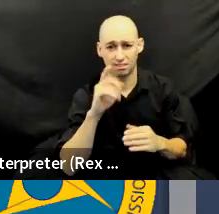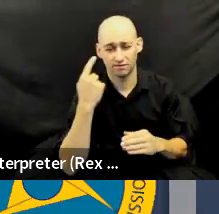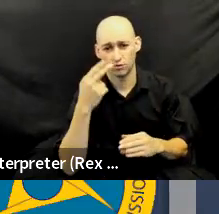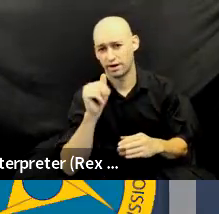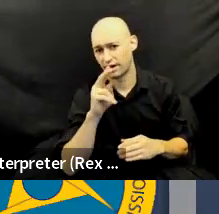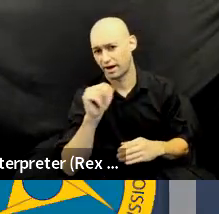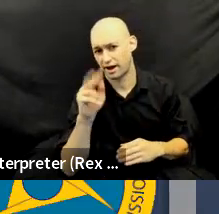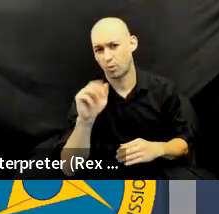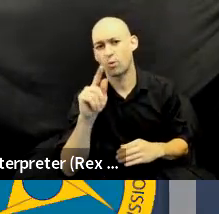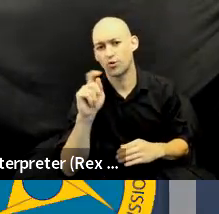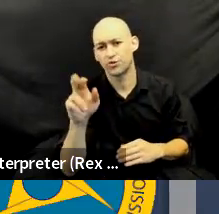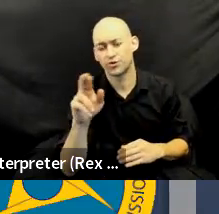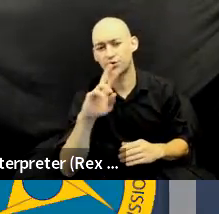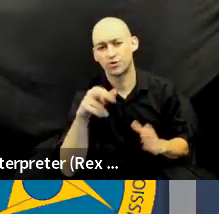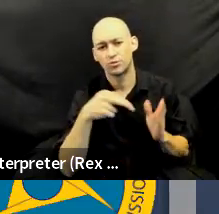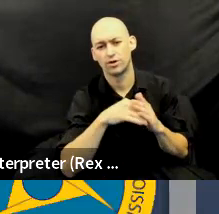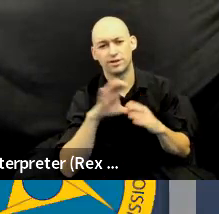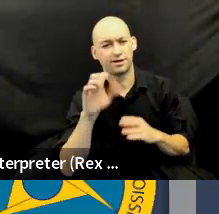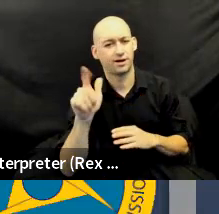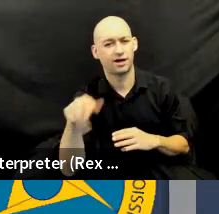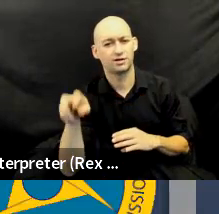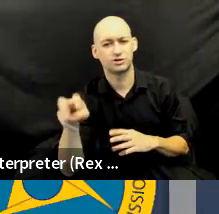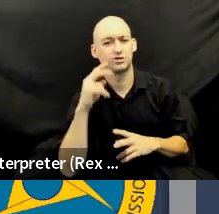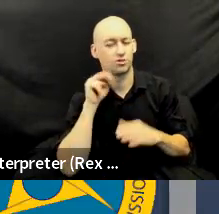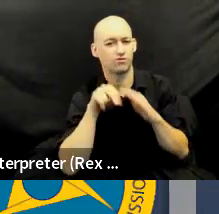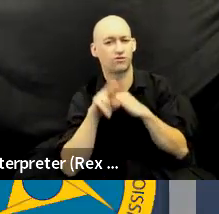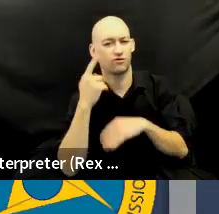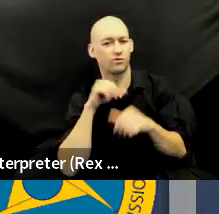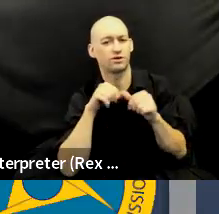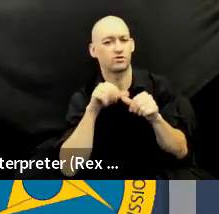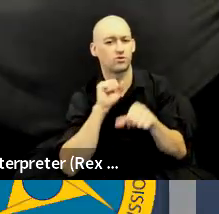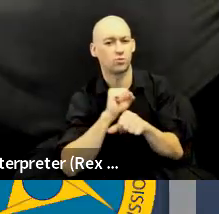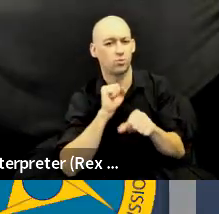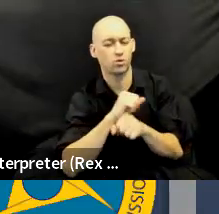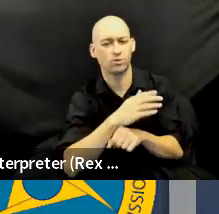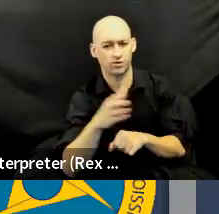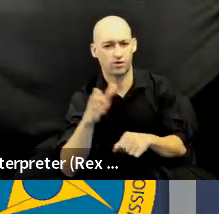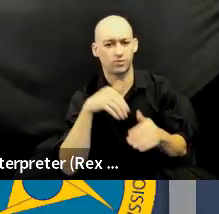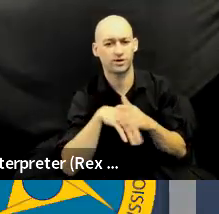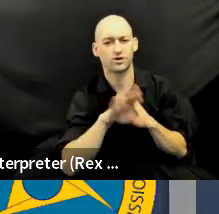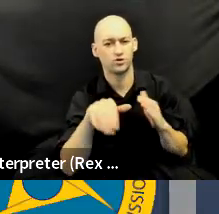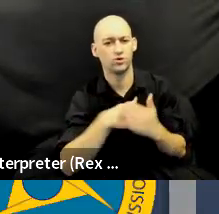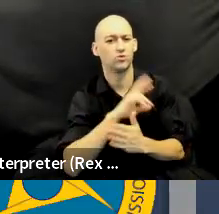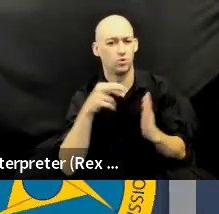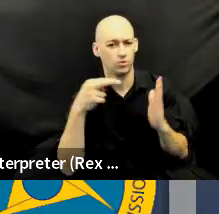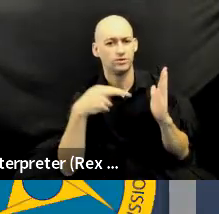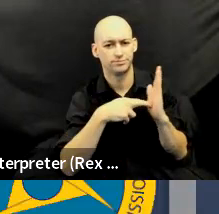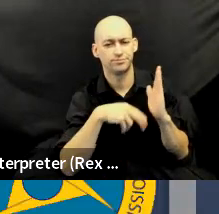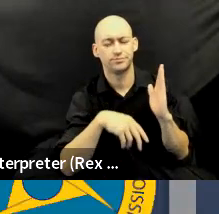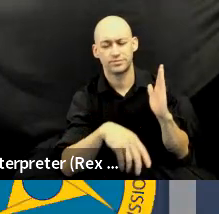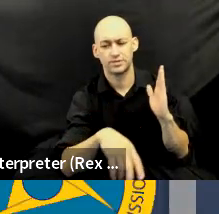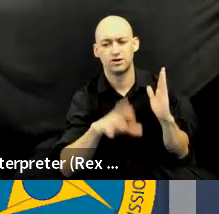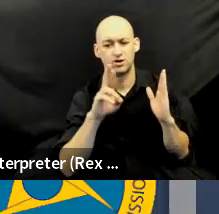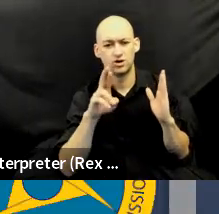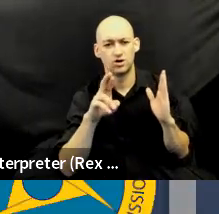role with Caltrans. We look forward to continuing to work with all of you in your new roles. The Rural Counties Task Force